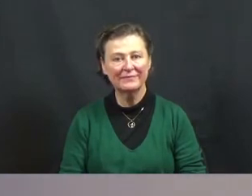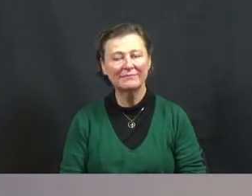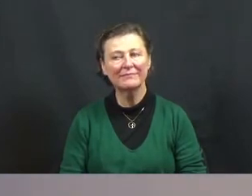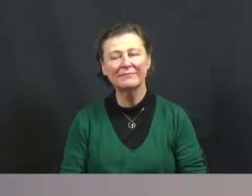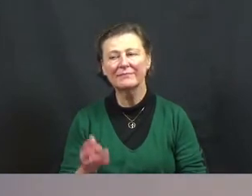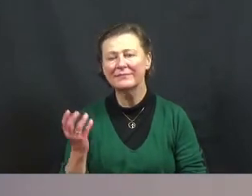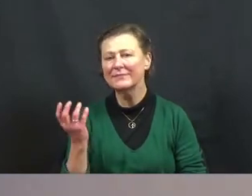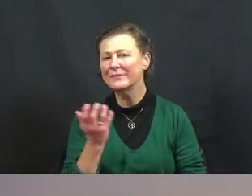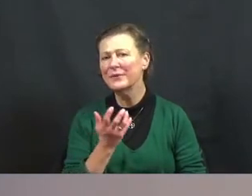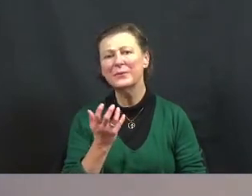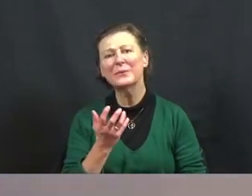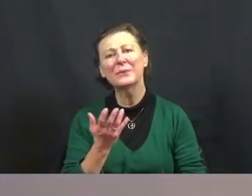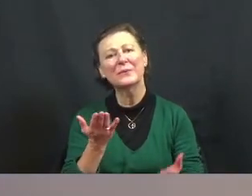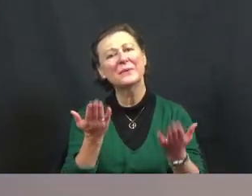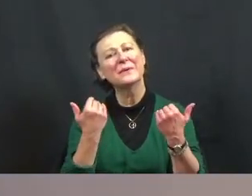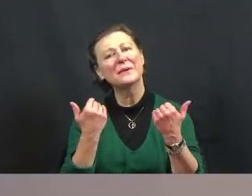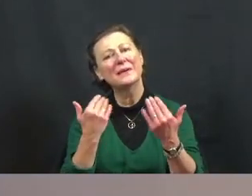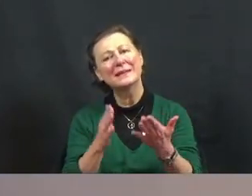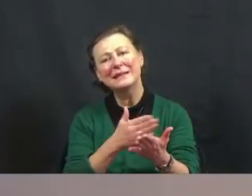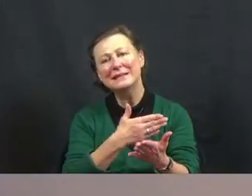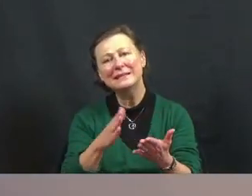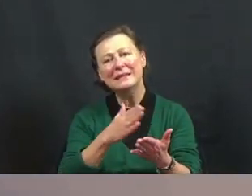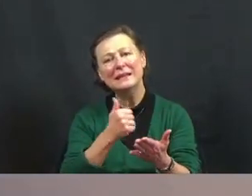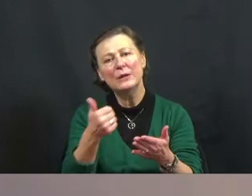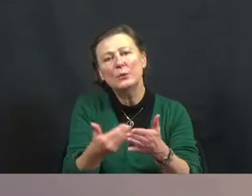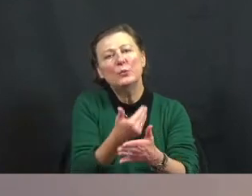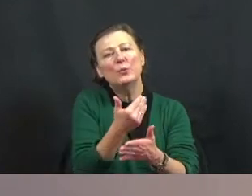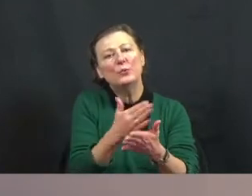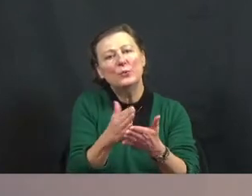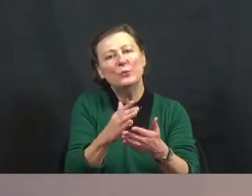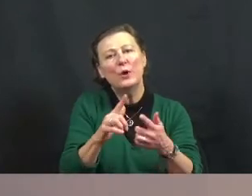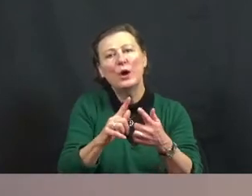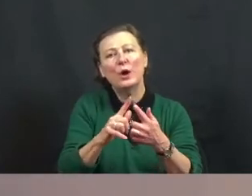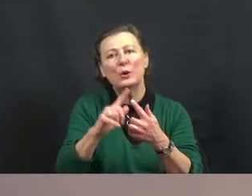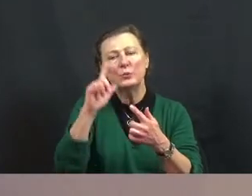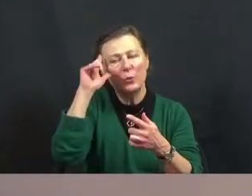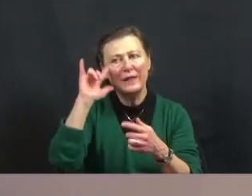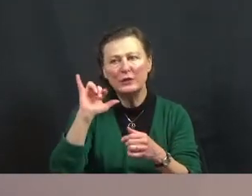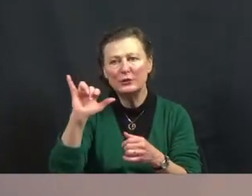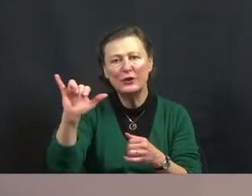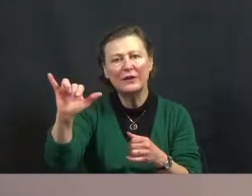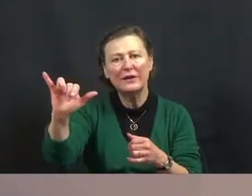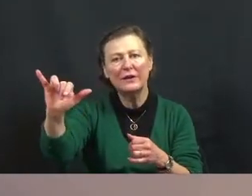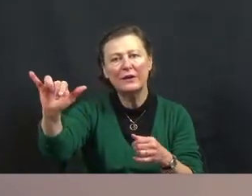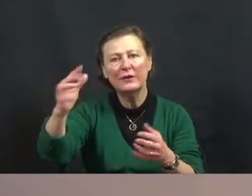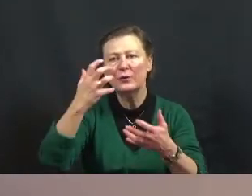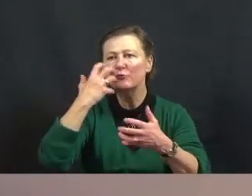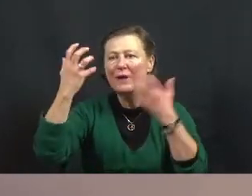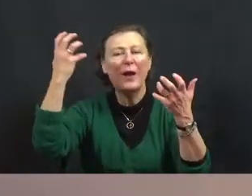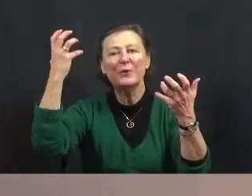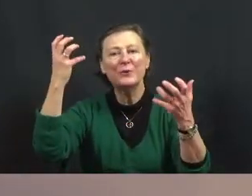Oh, sing a new song to the eternal. Shout praise,